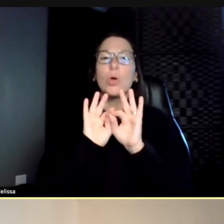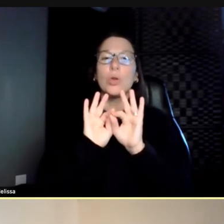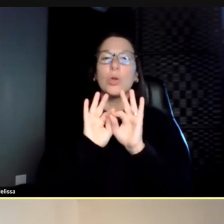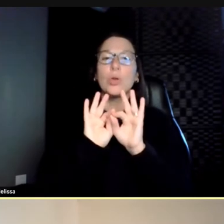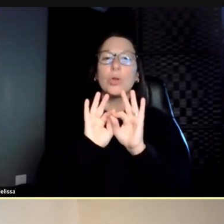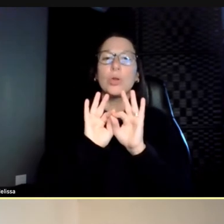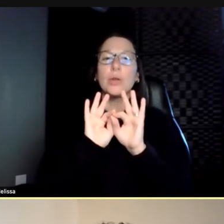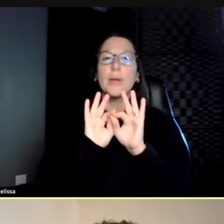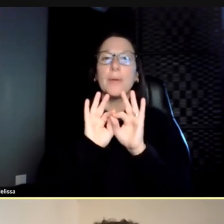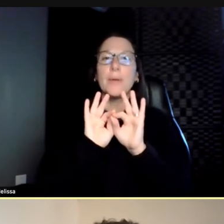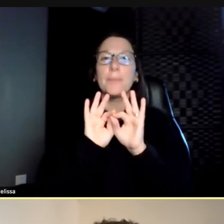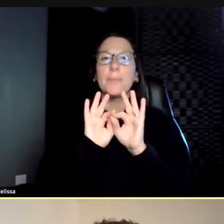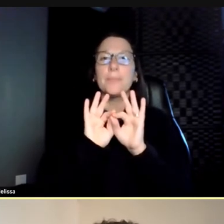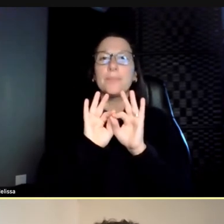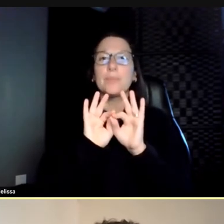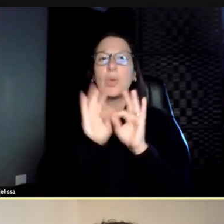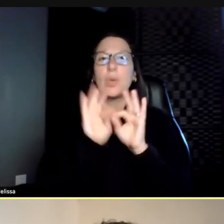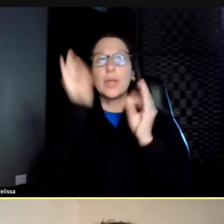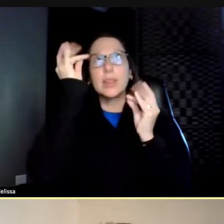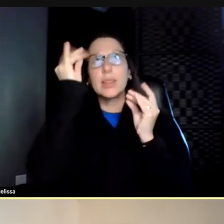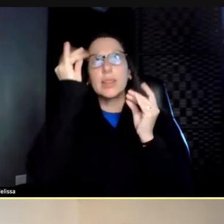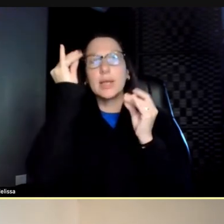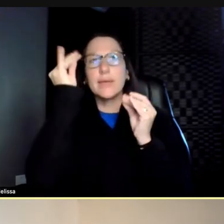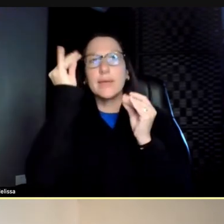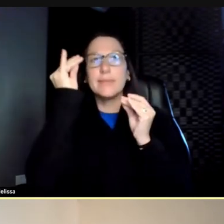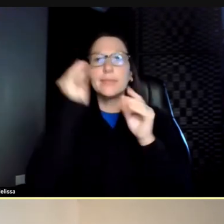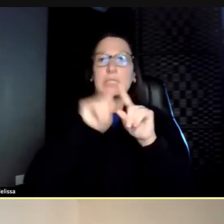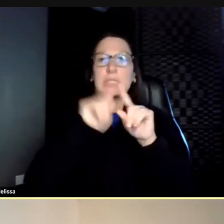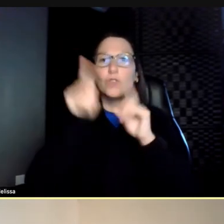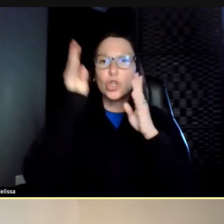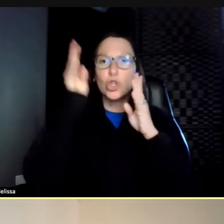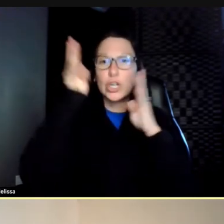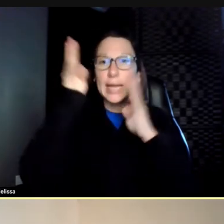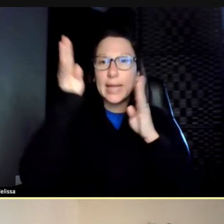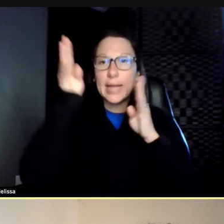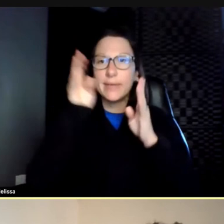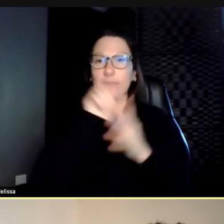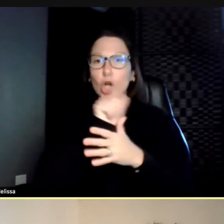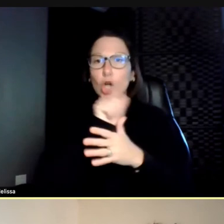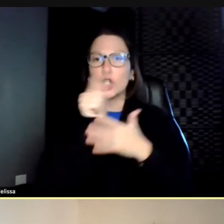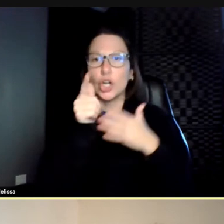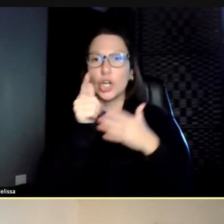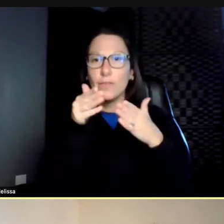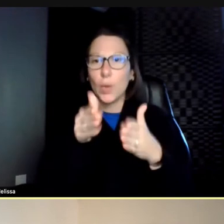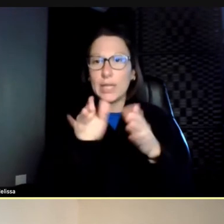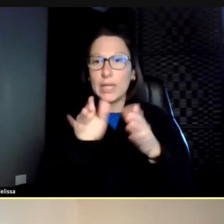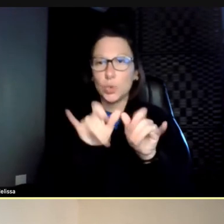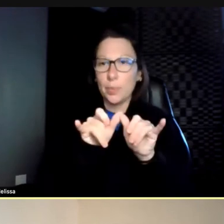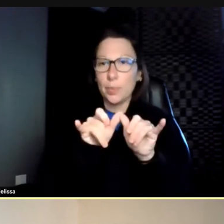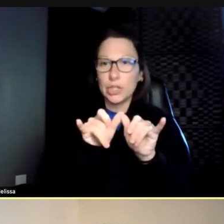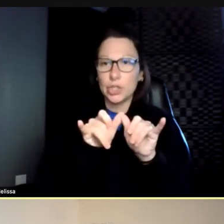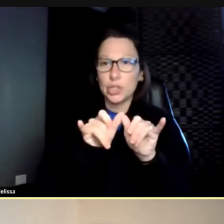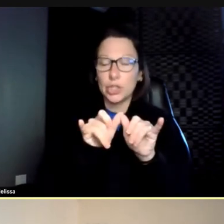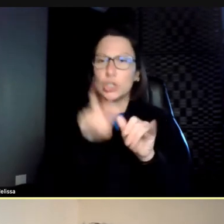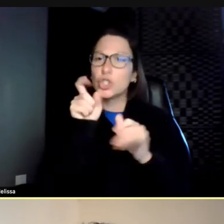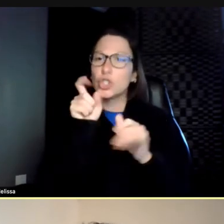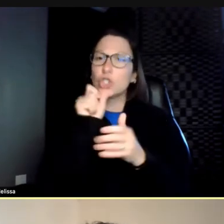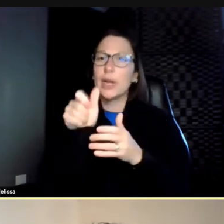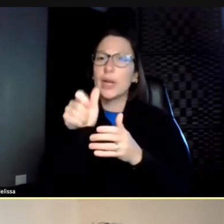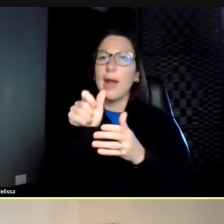find creative alternative ways to measure that. I don't think that we should score a student out of